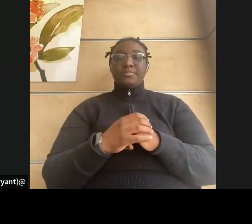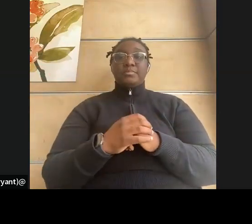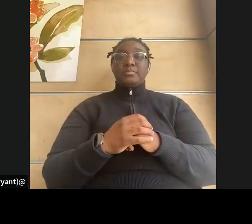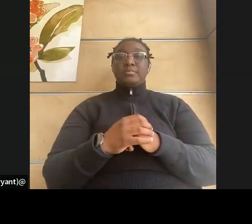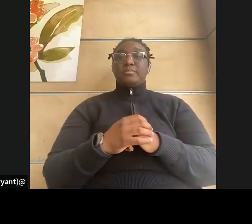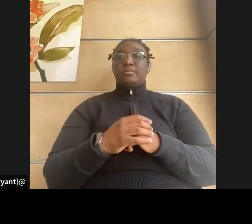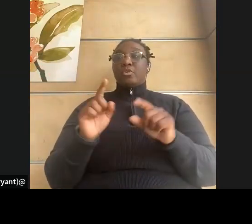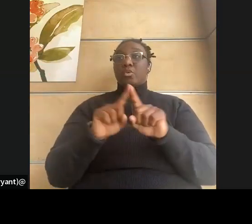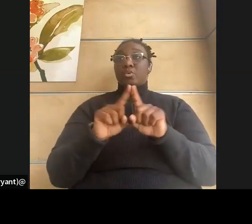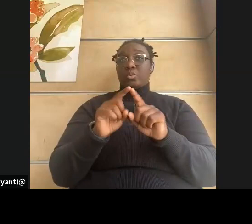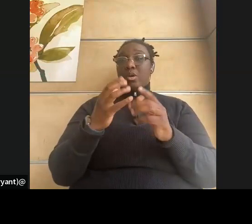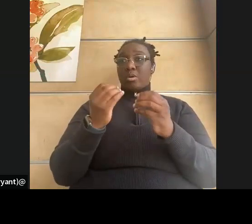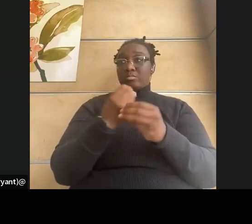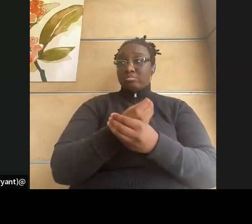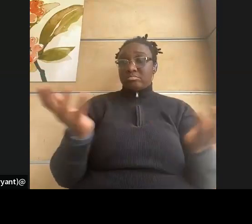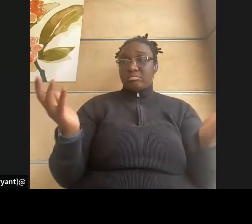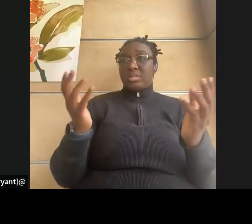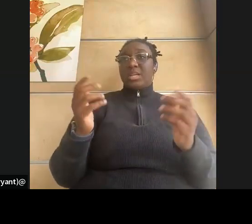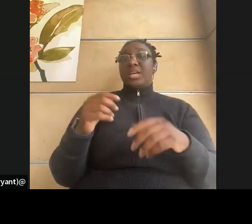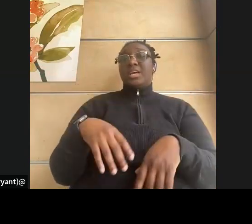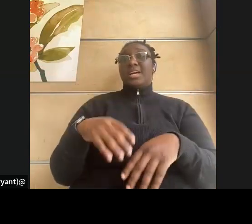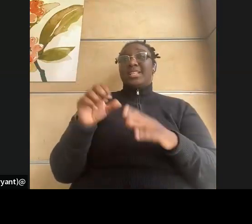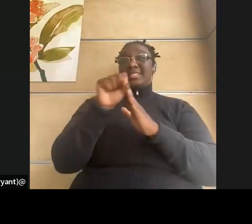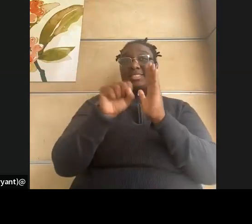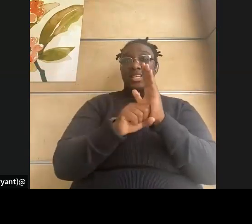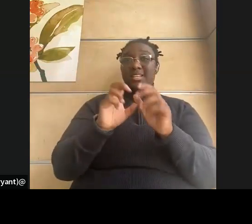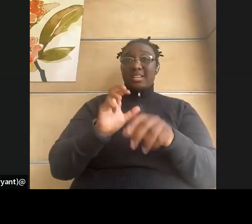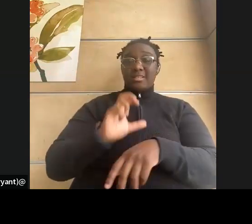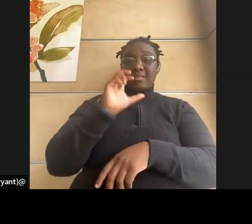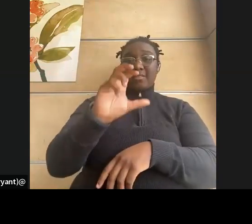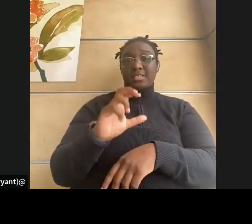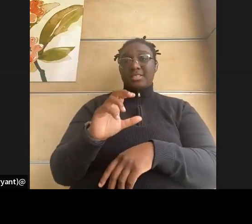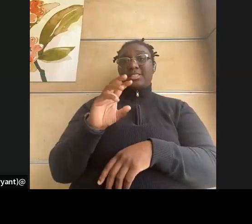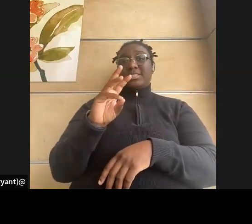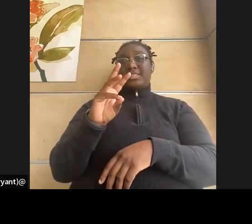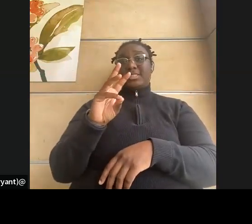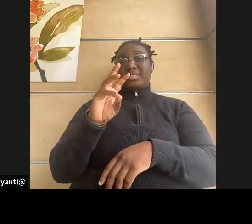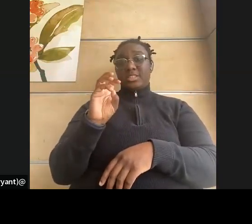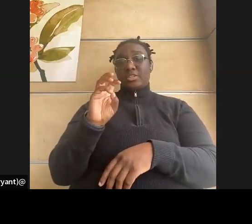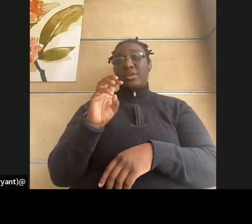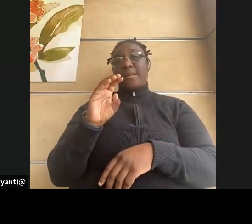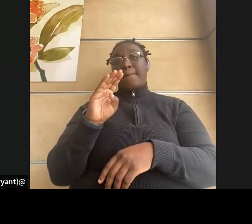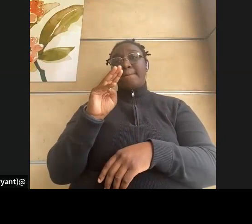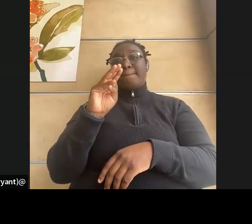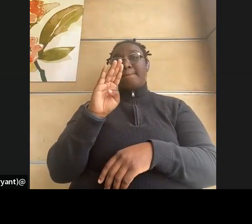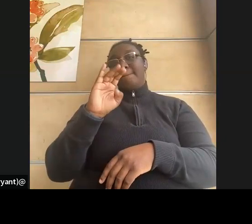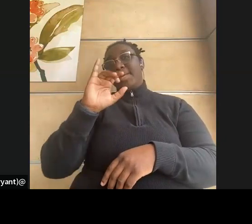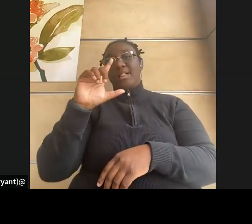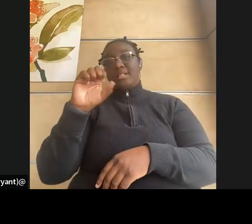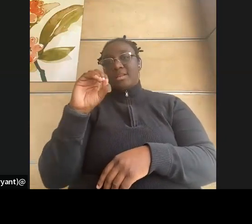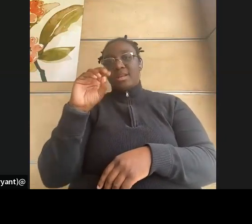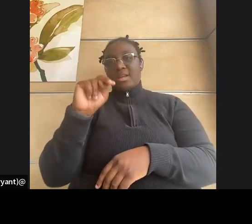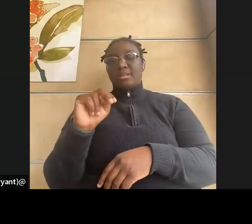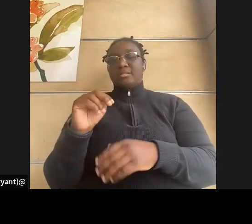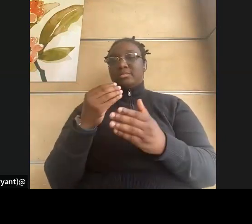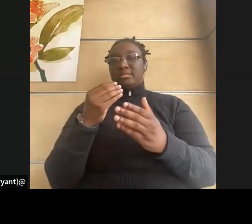has invested $6.5 billion already in the Middle Mile Broadband Initiative to put together a statewide open access middle